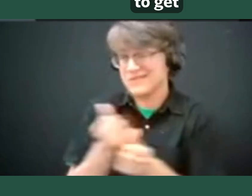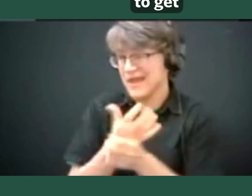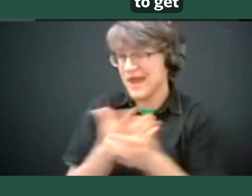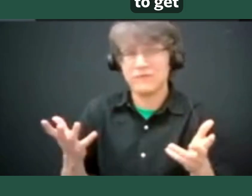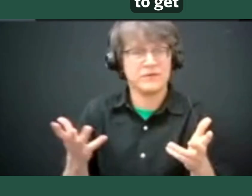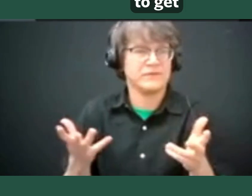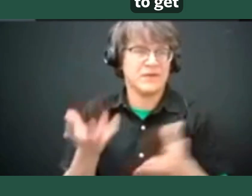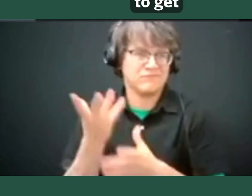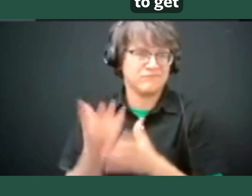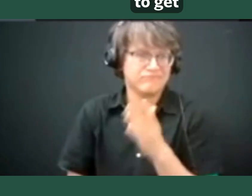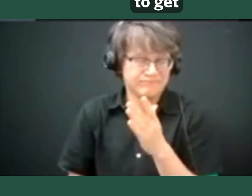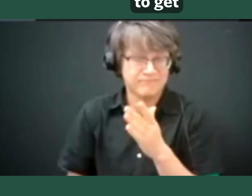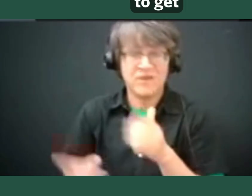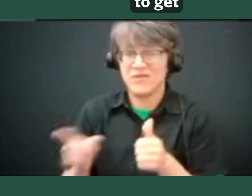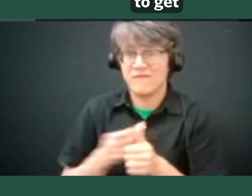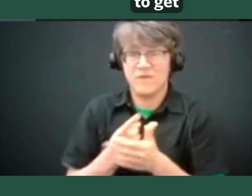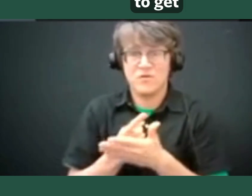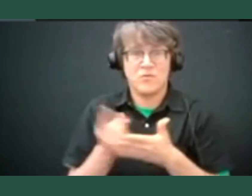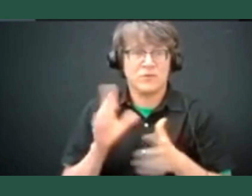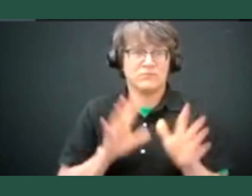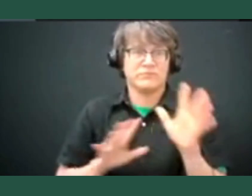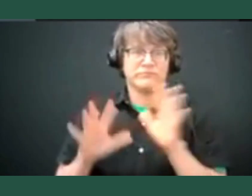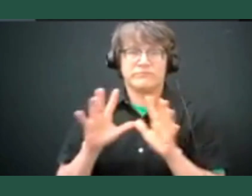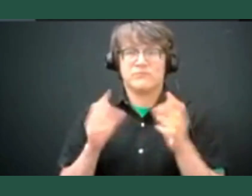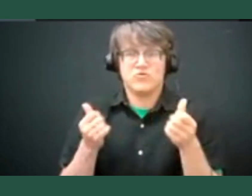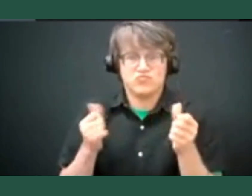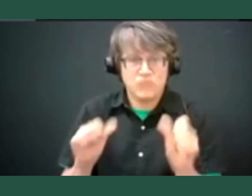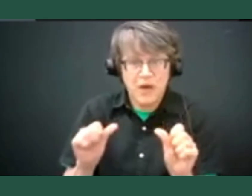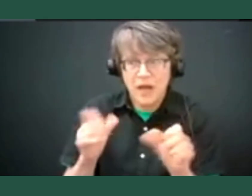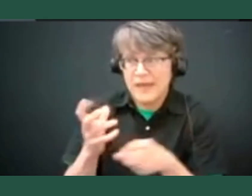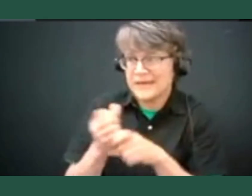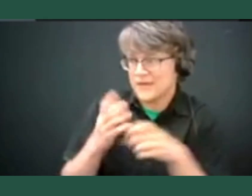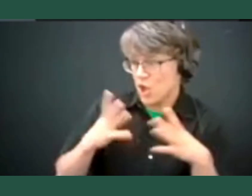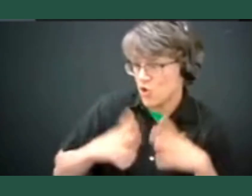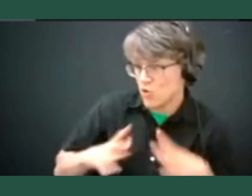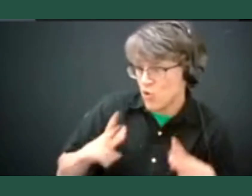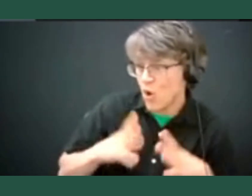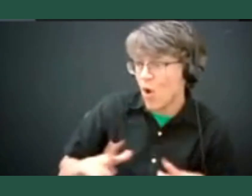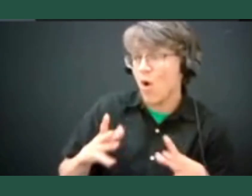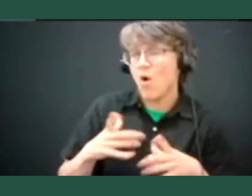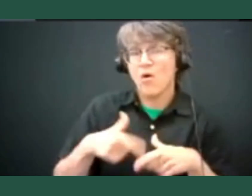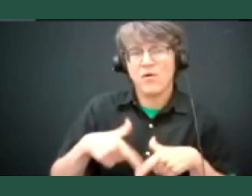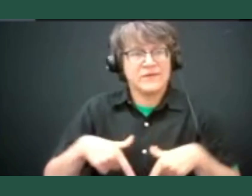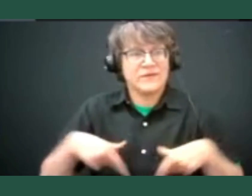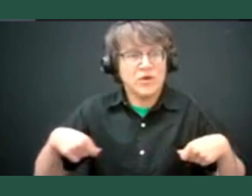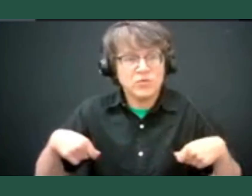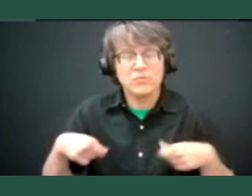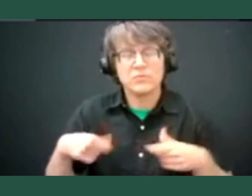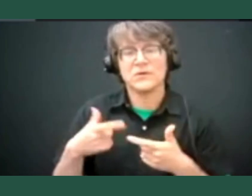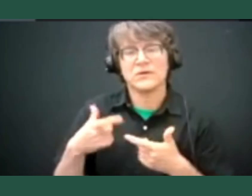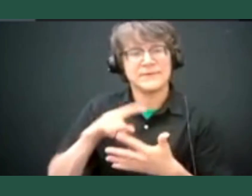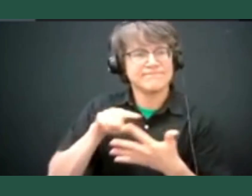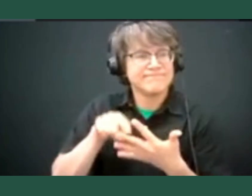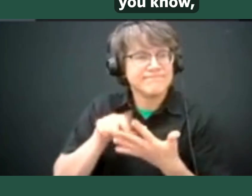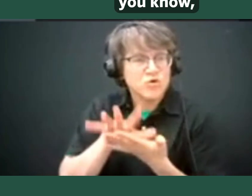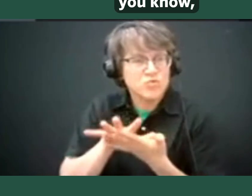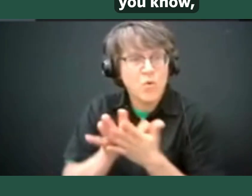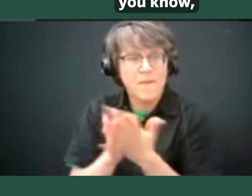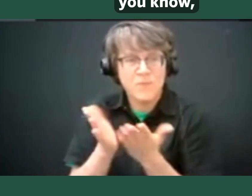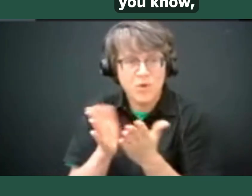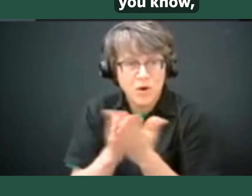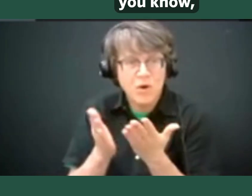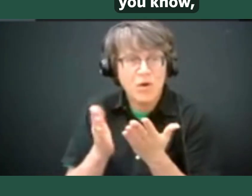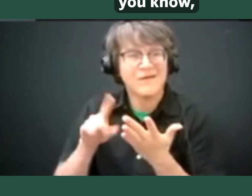that first week was just trying to get clothing and underwear and school books